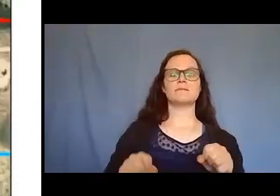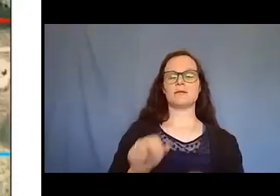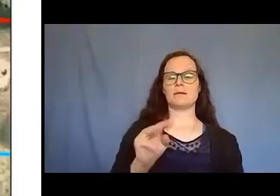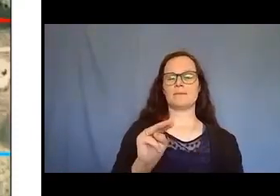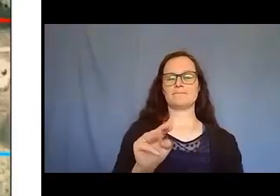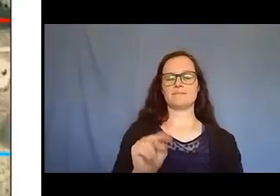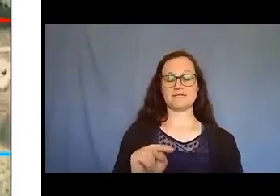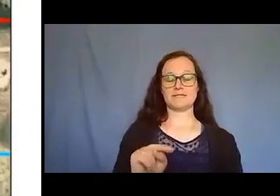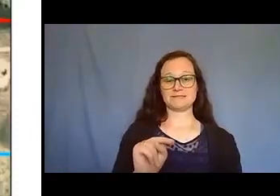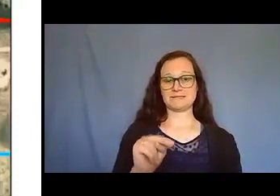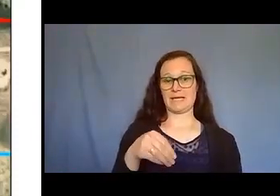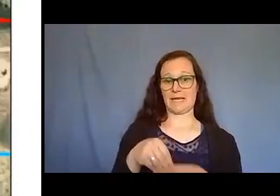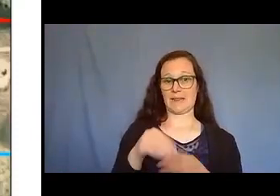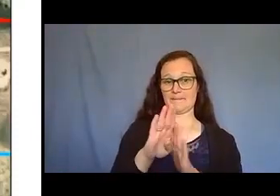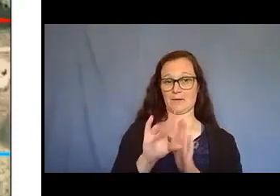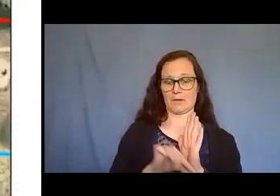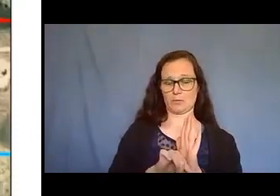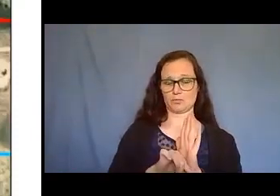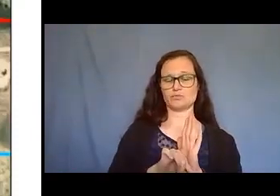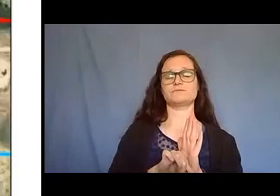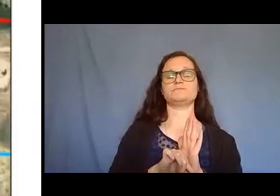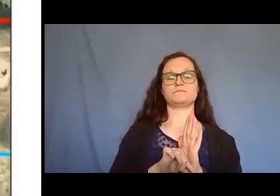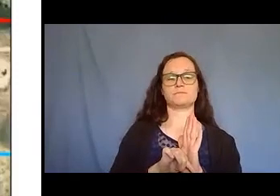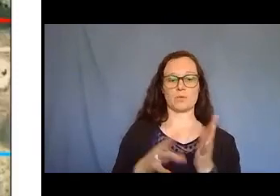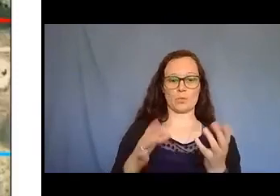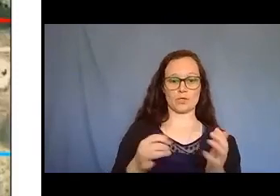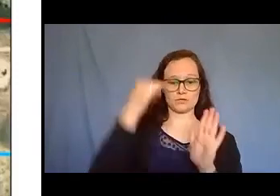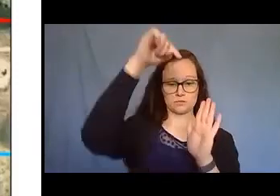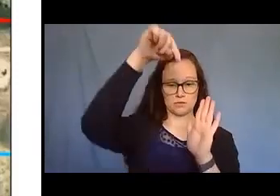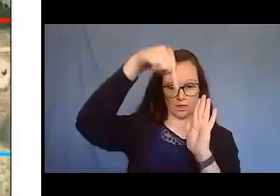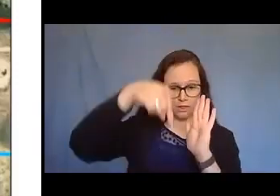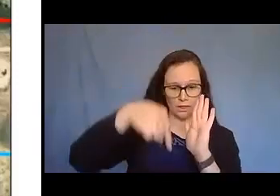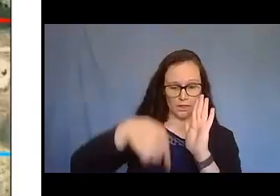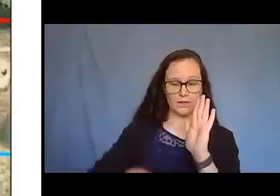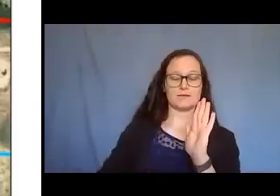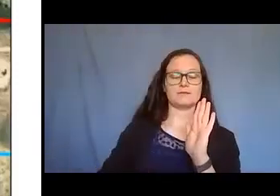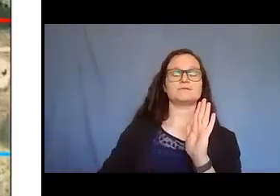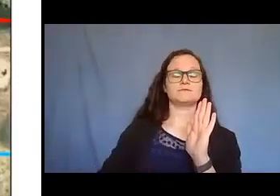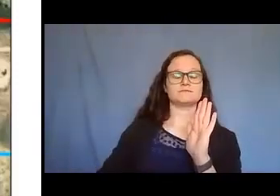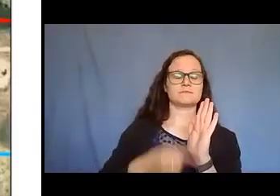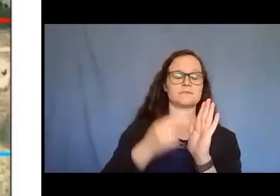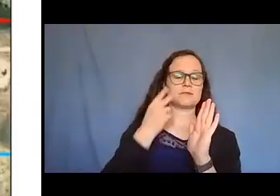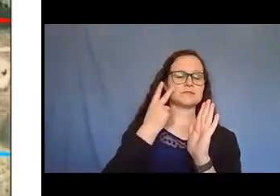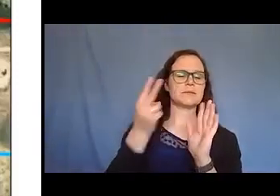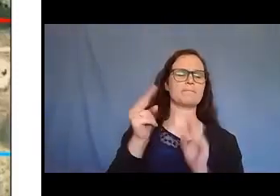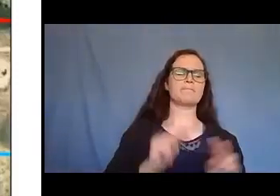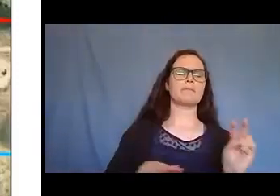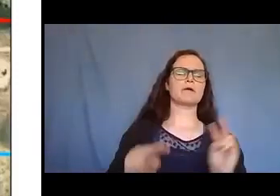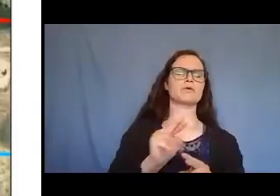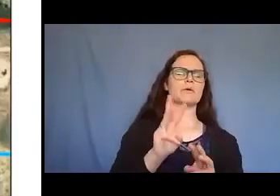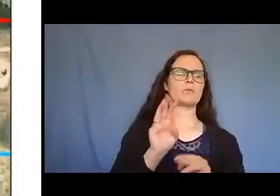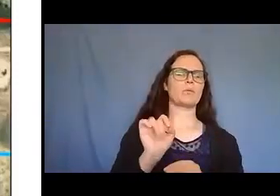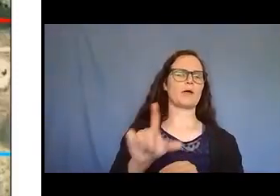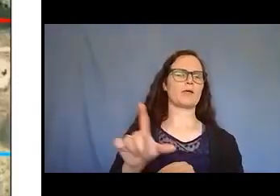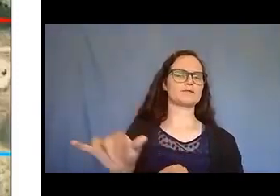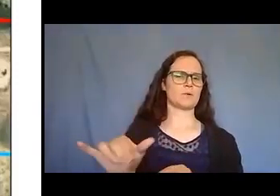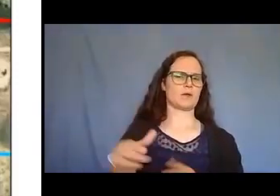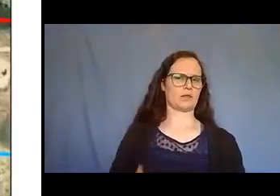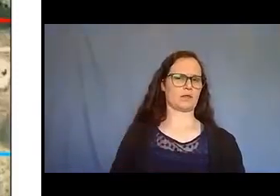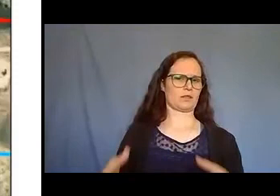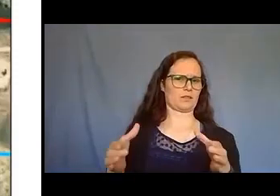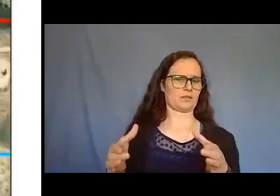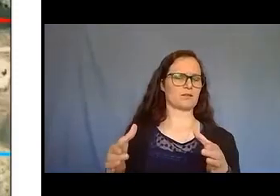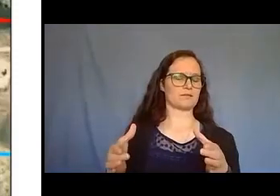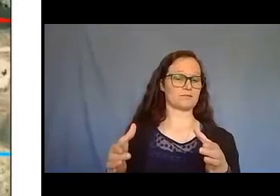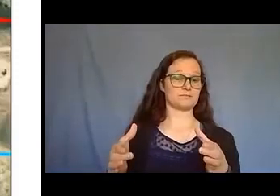background, we'd like to drill some more boreholes and install some additional monitoring wells. So the first location